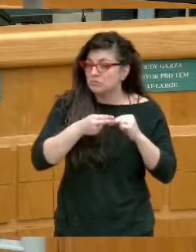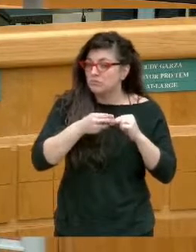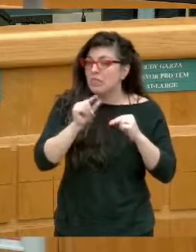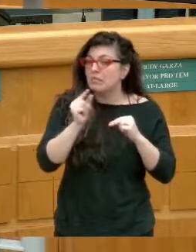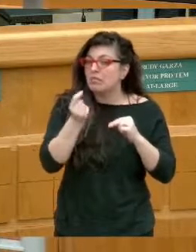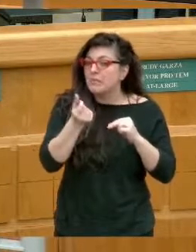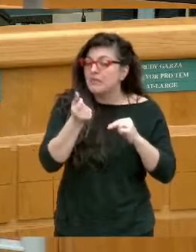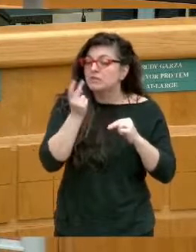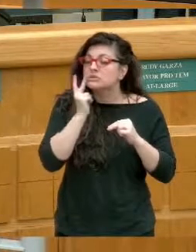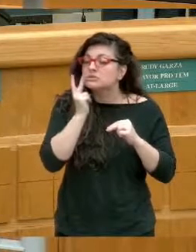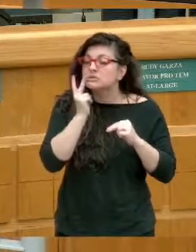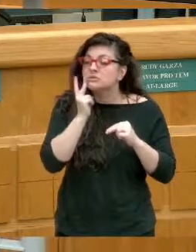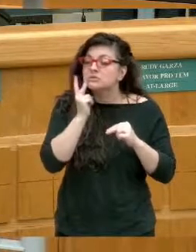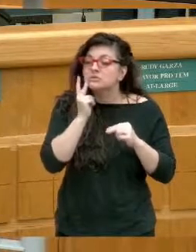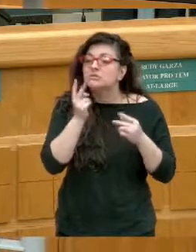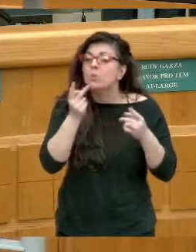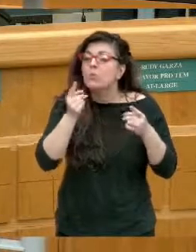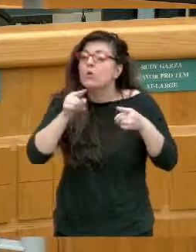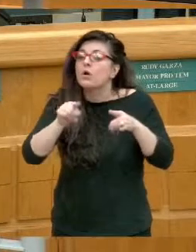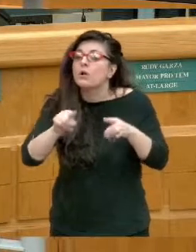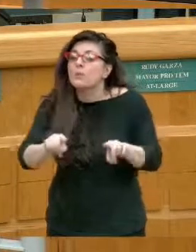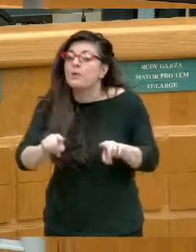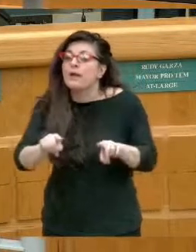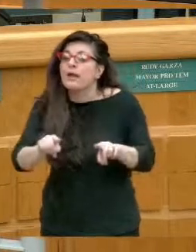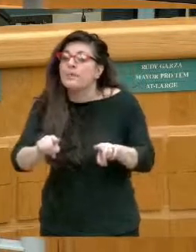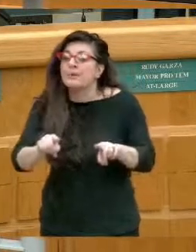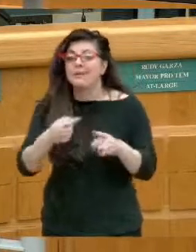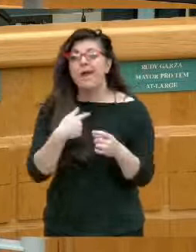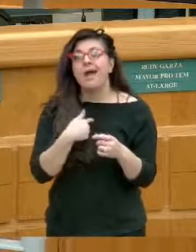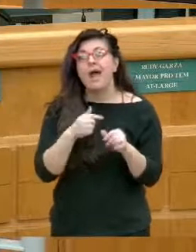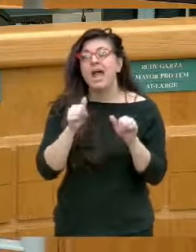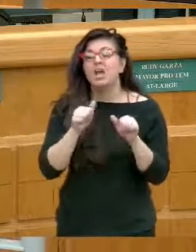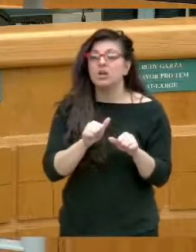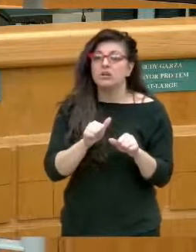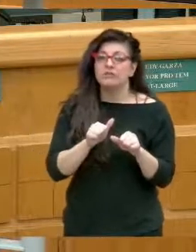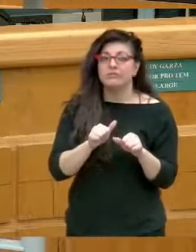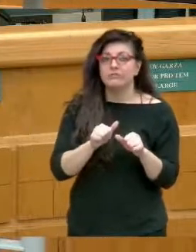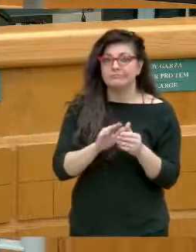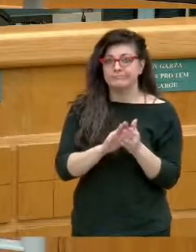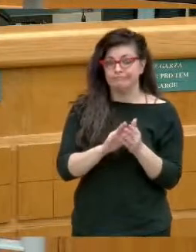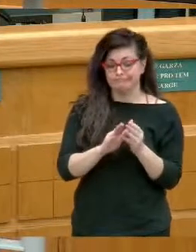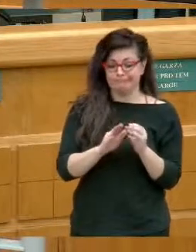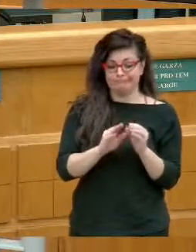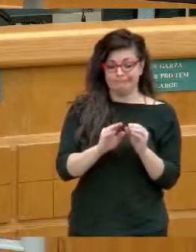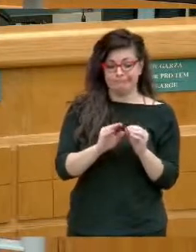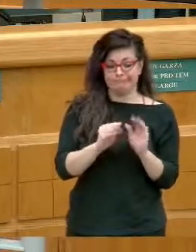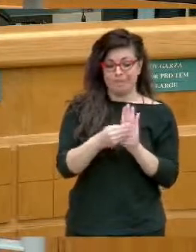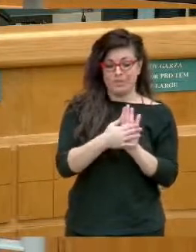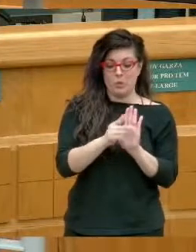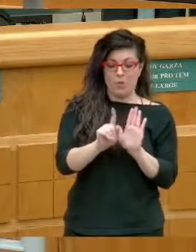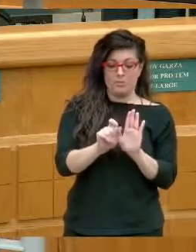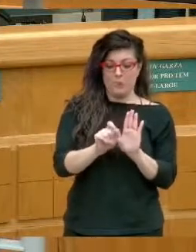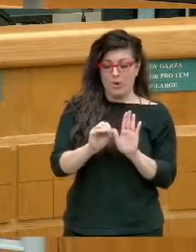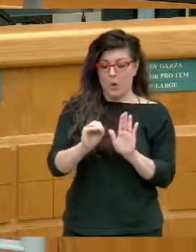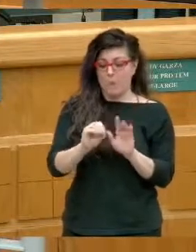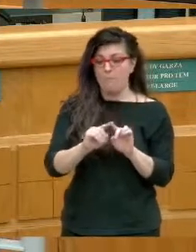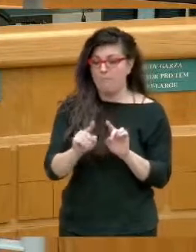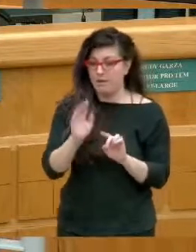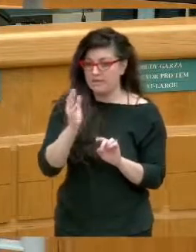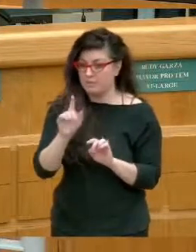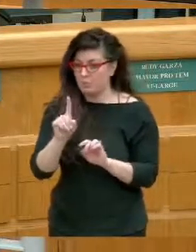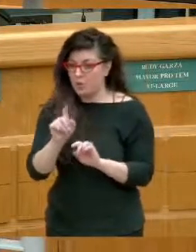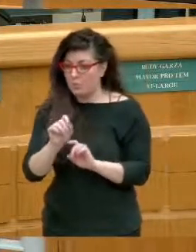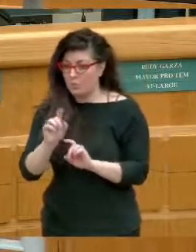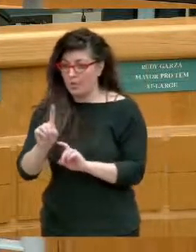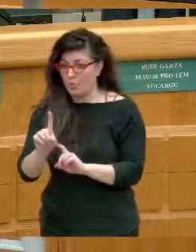see kind of the extremes. And I could have made this 1.0, but it becomes pretty obvious that the 1.1 is even